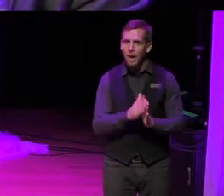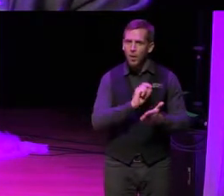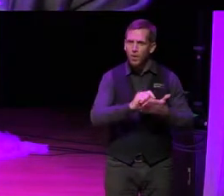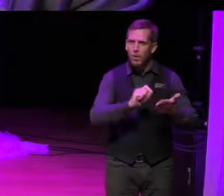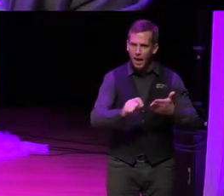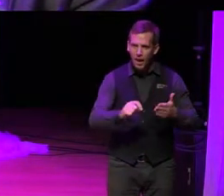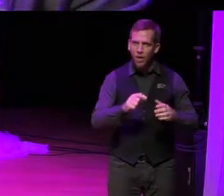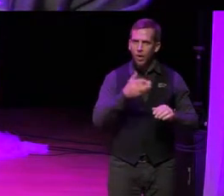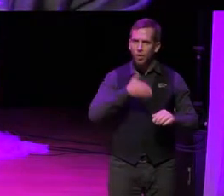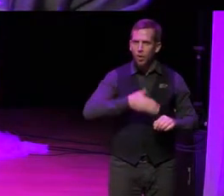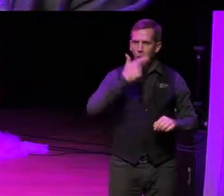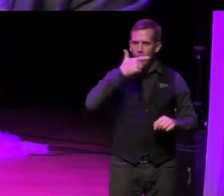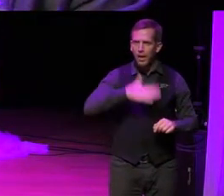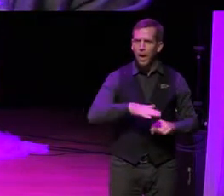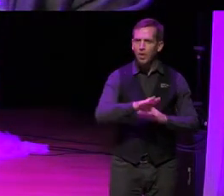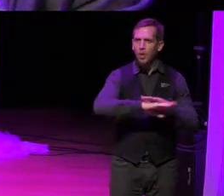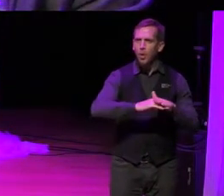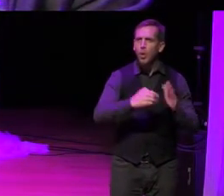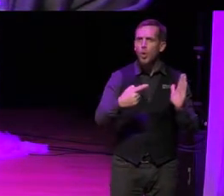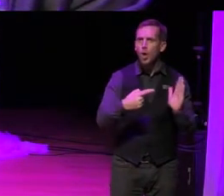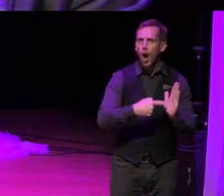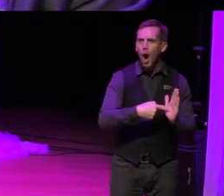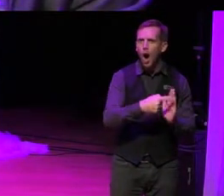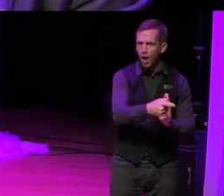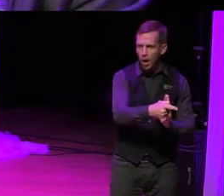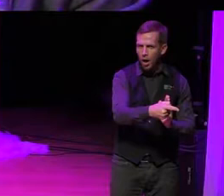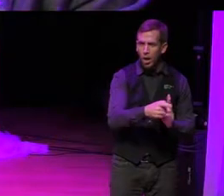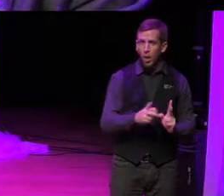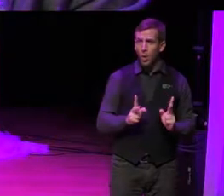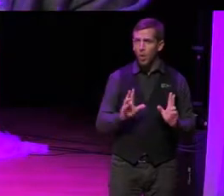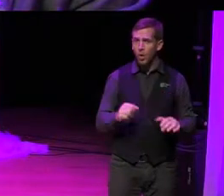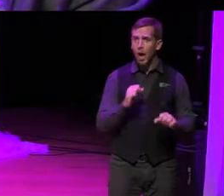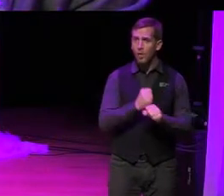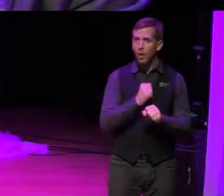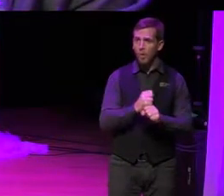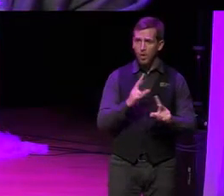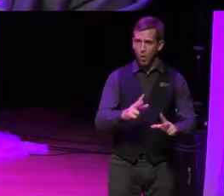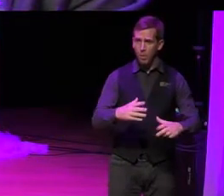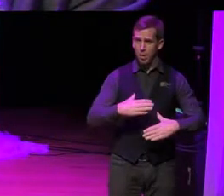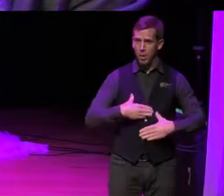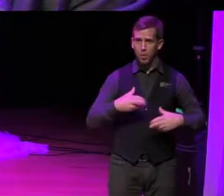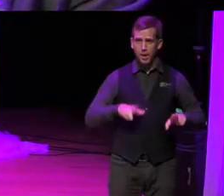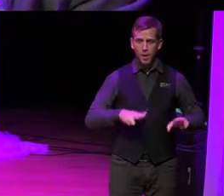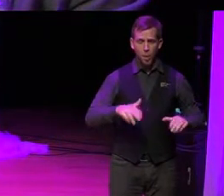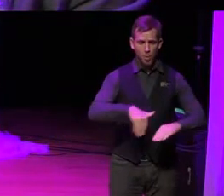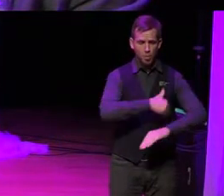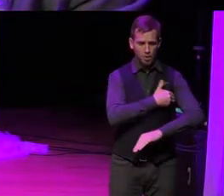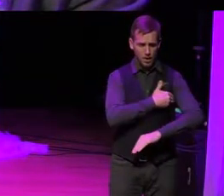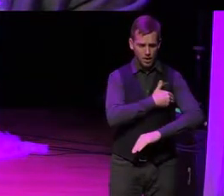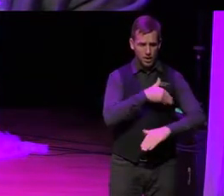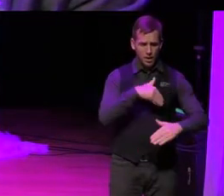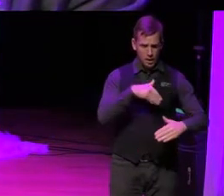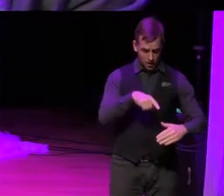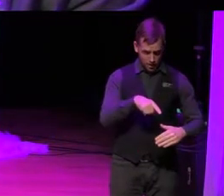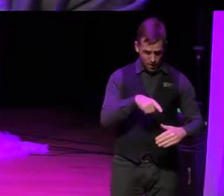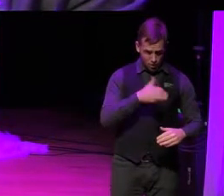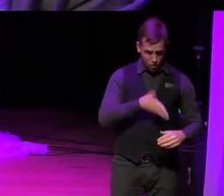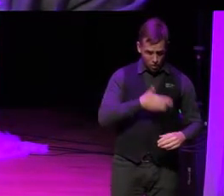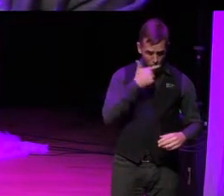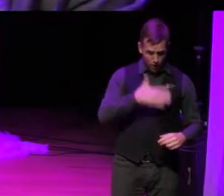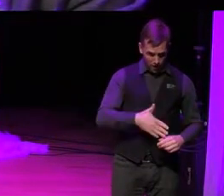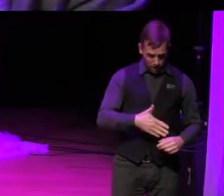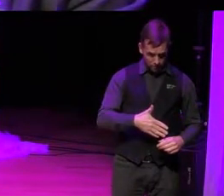and 2016, she served as the public protector of South Africa. She became known for her